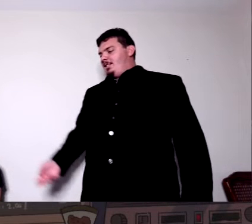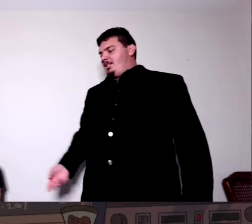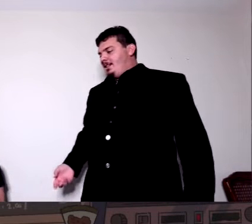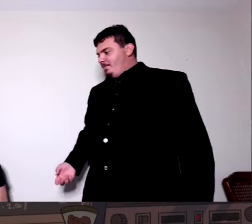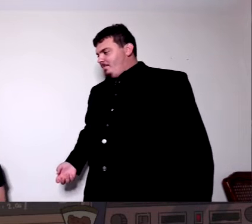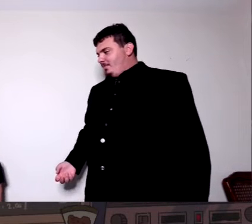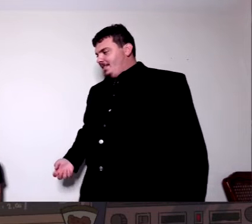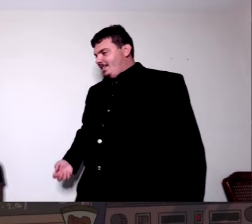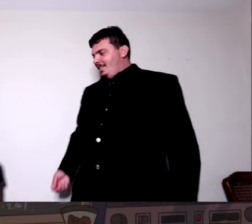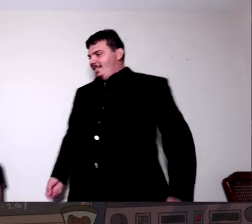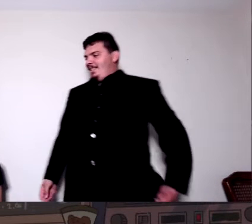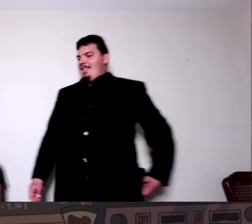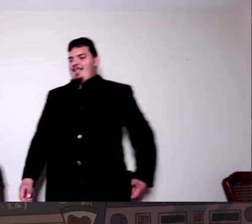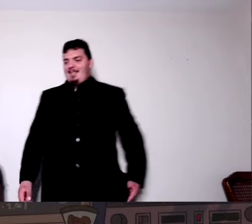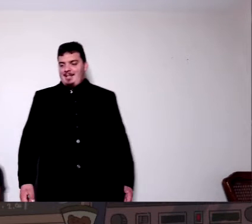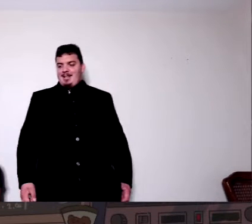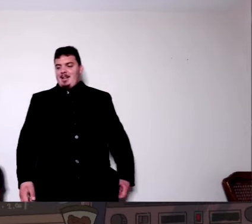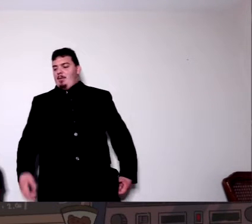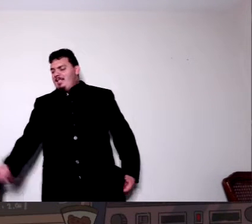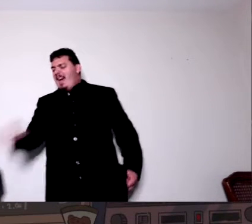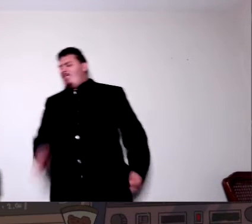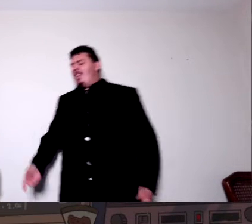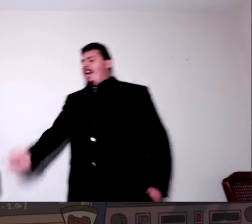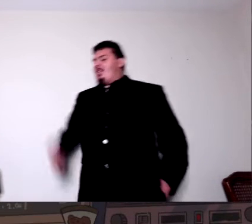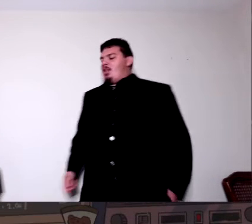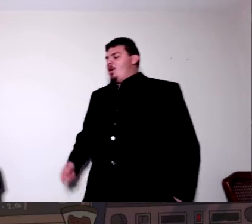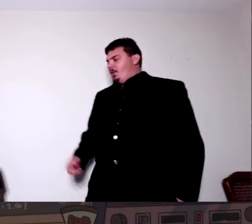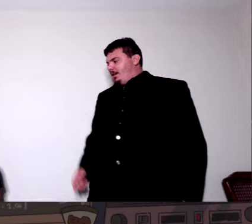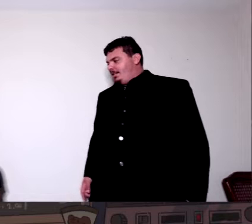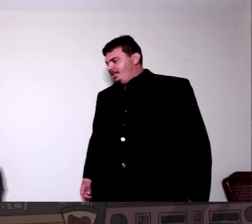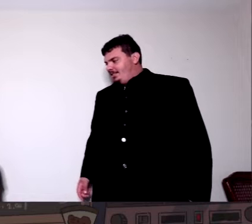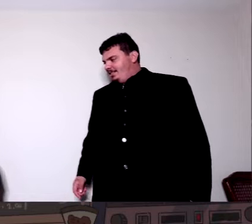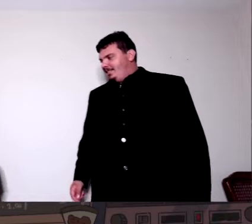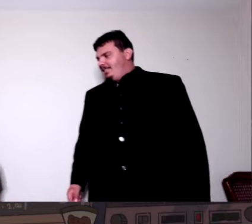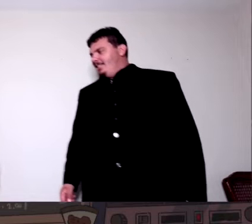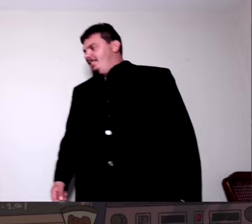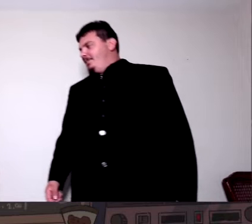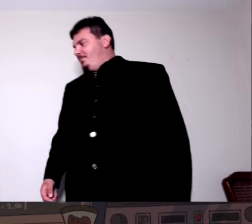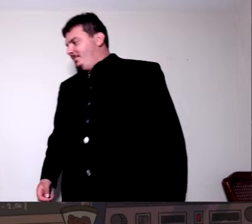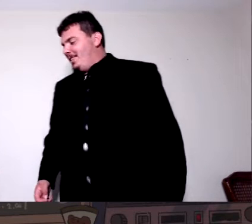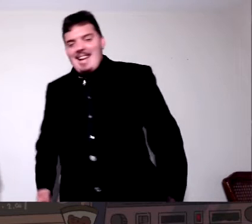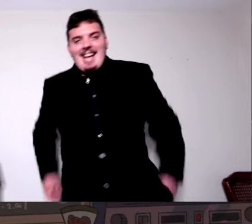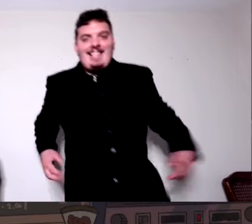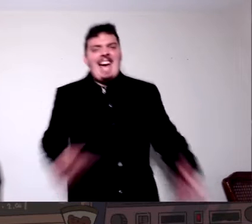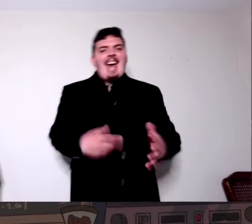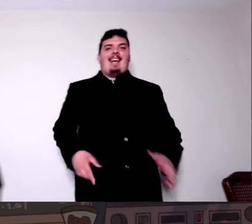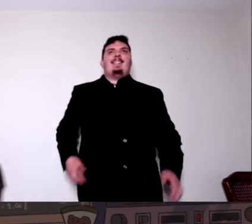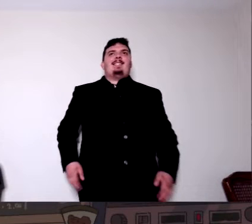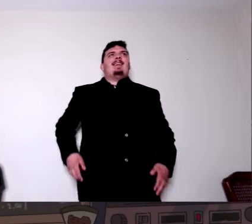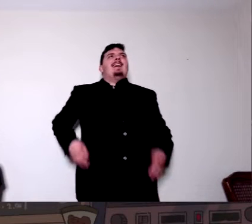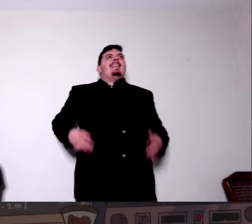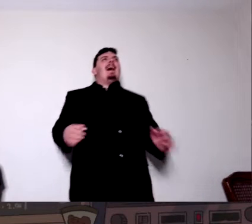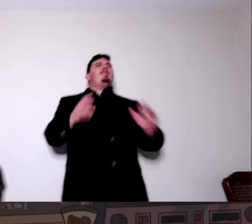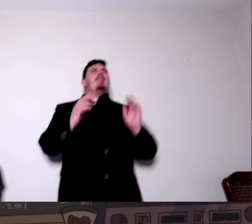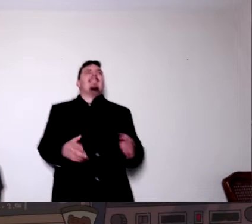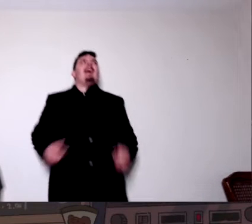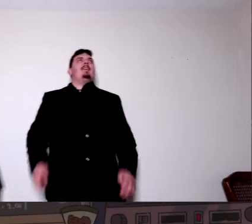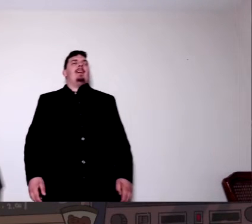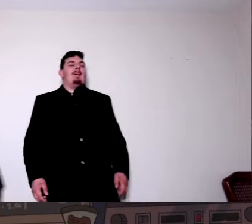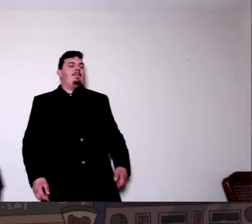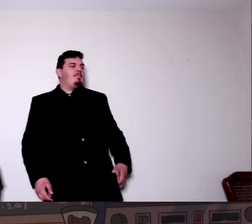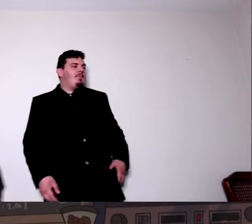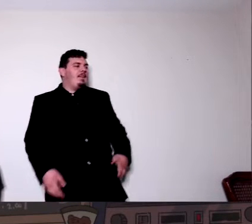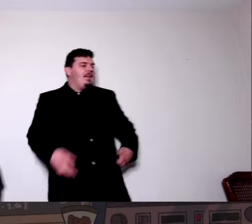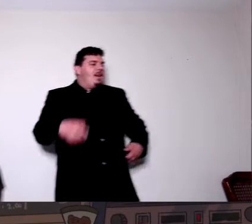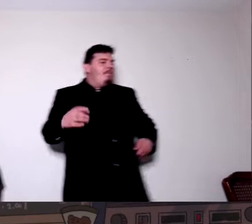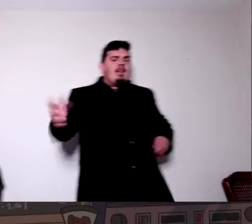to hold this. Daddy! What does that feel like to you? It feels like daddy! Daddy's! Now I want to tell